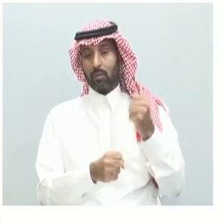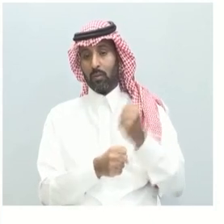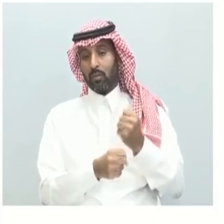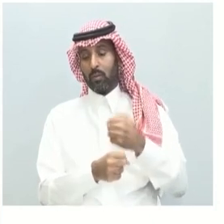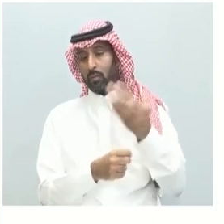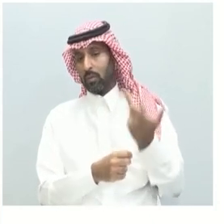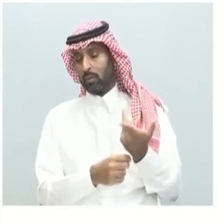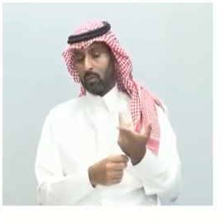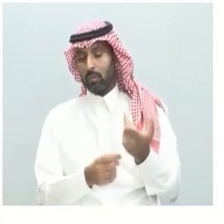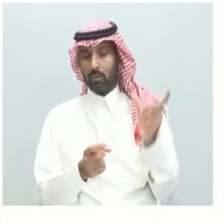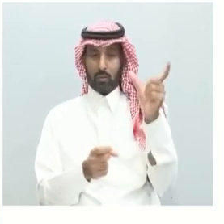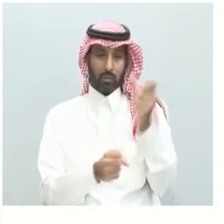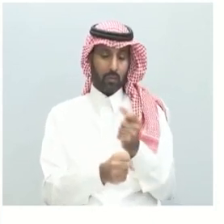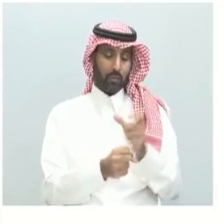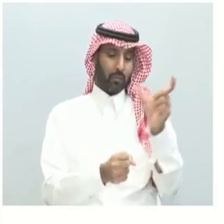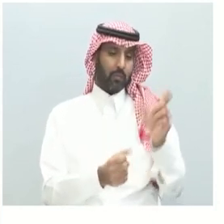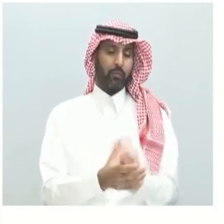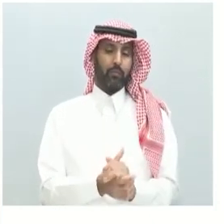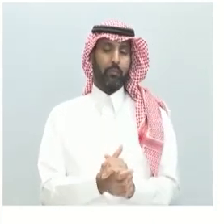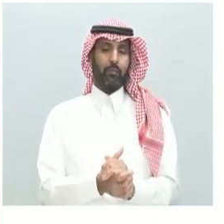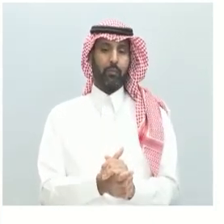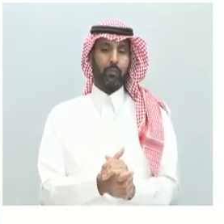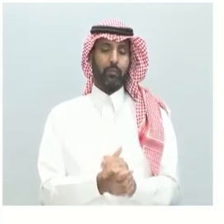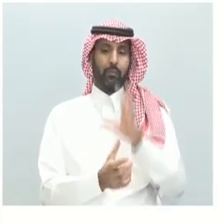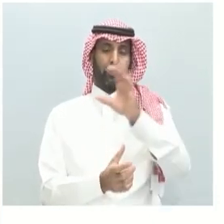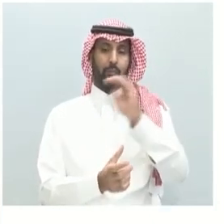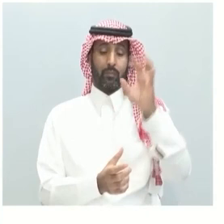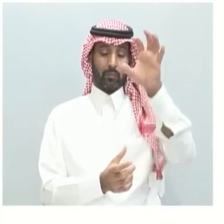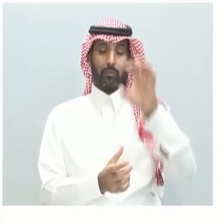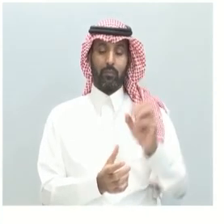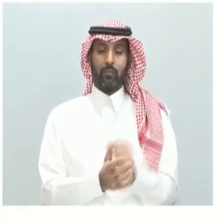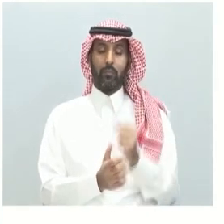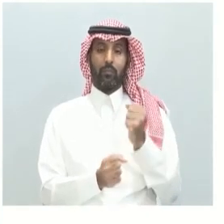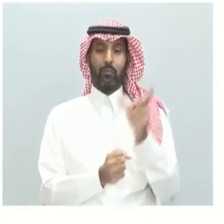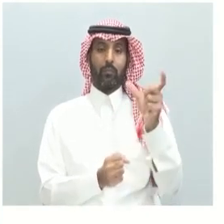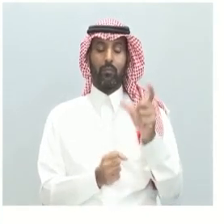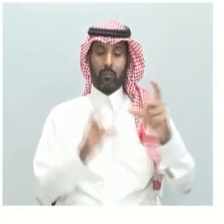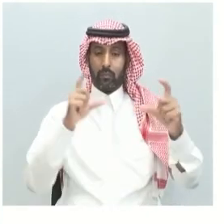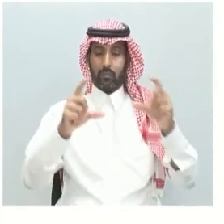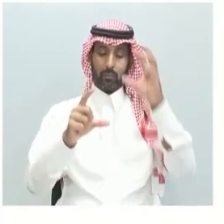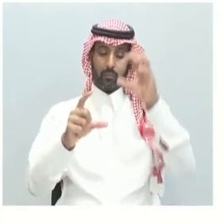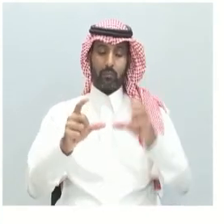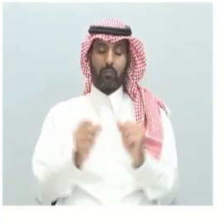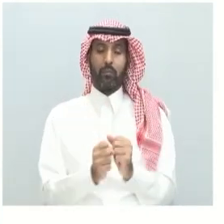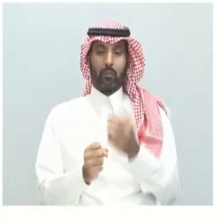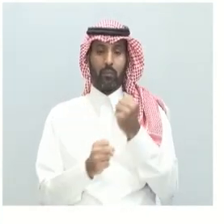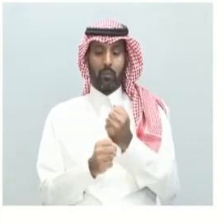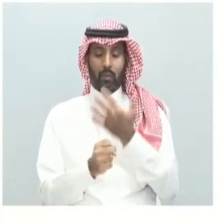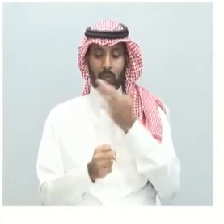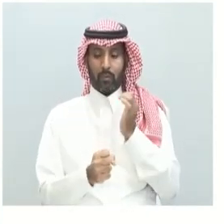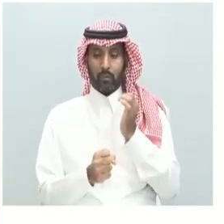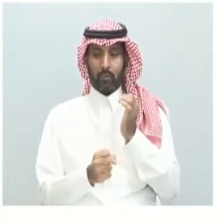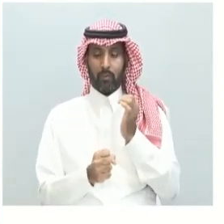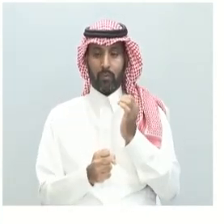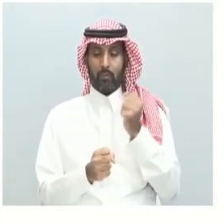of the verb. So here you complete the sentences with the words in the parenthesis. Use simple present